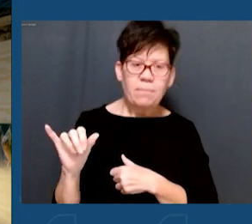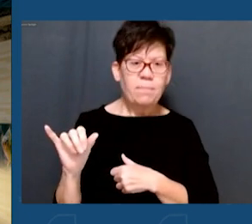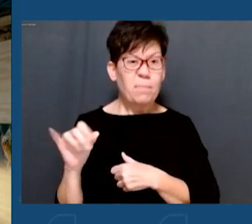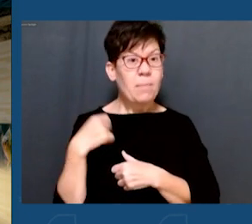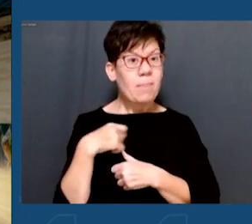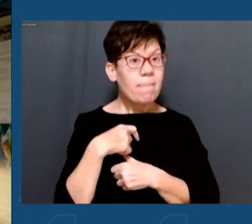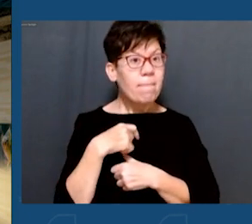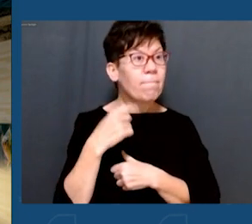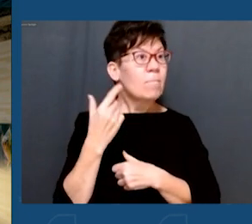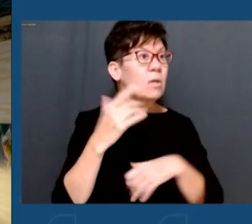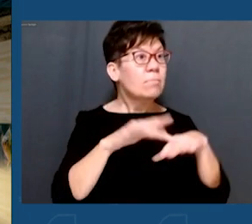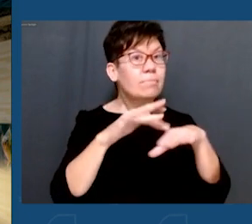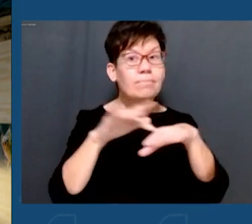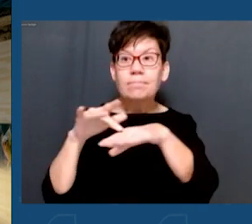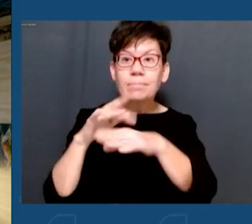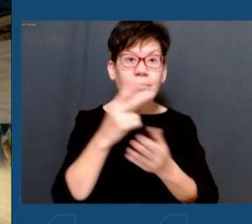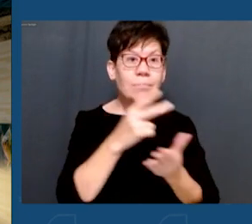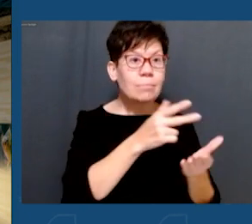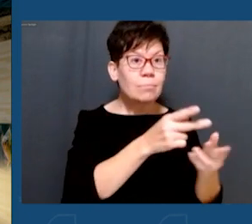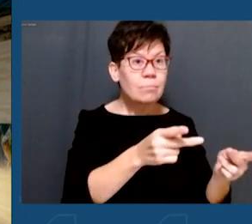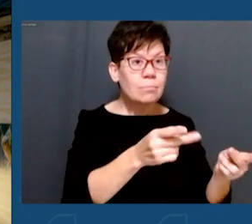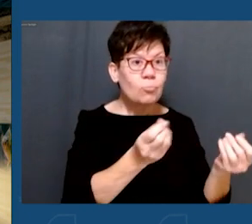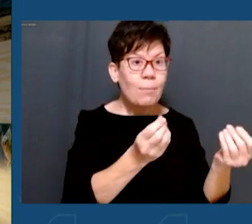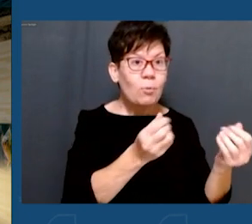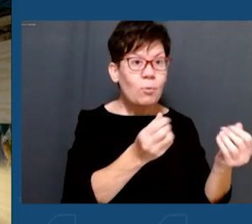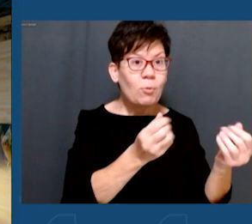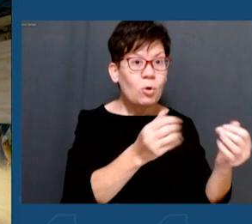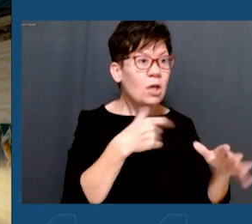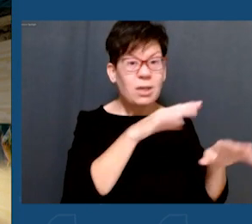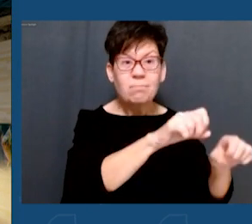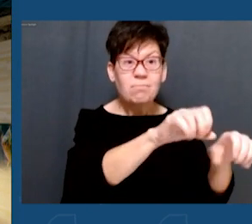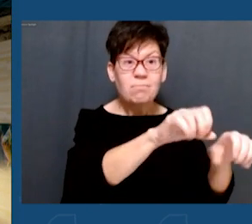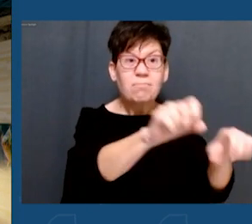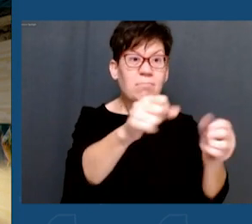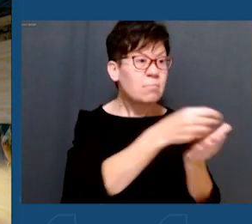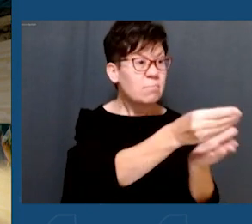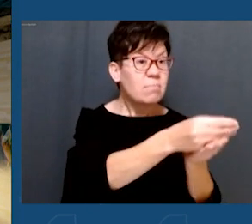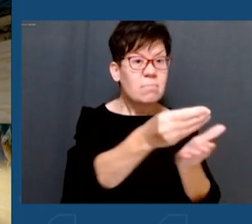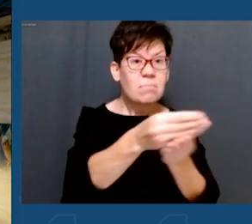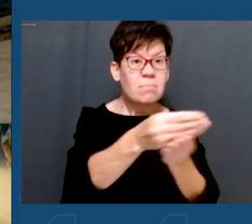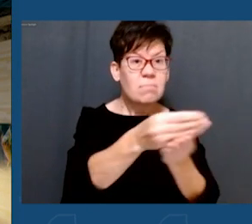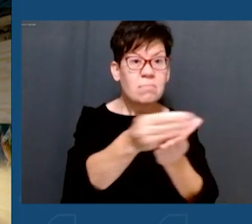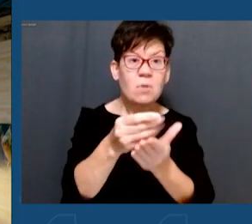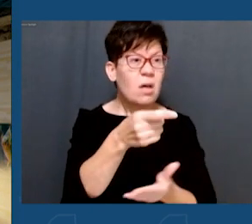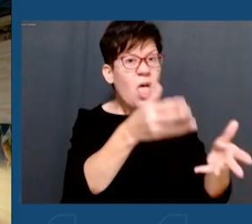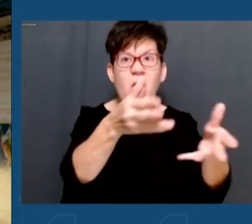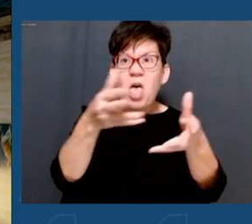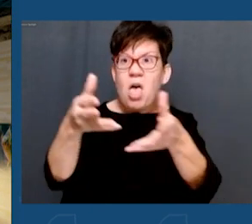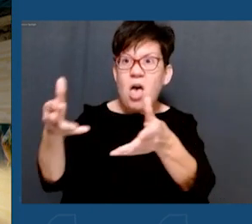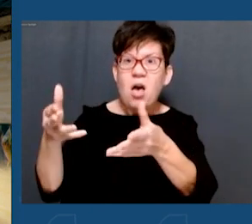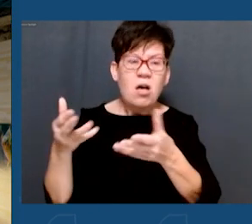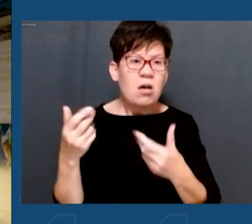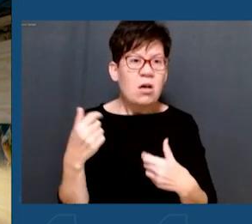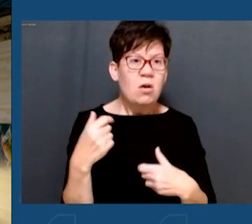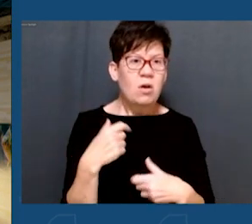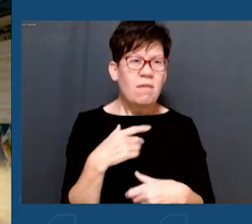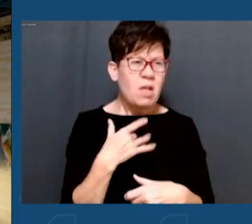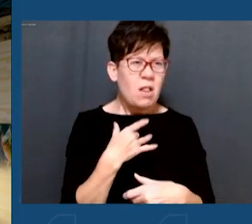and underutilized properties all across Niagara Falls because they were just sitting there, almost taunting us, saying,